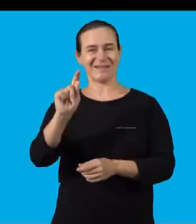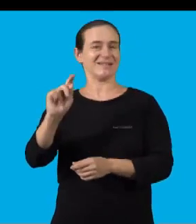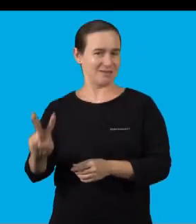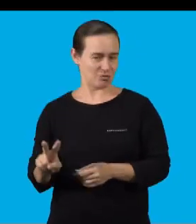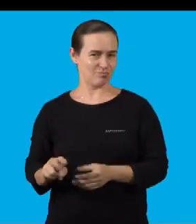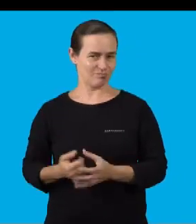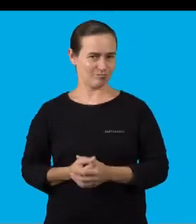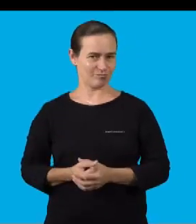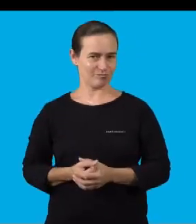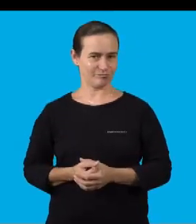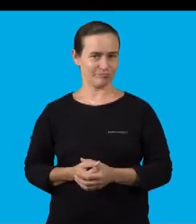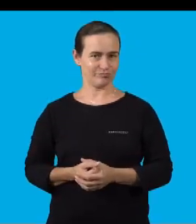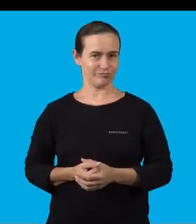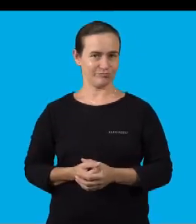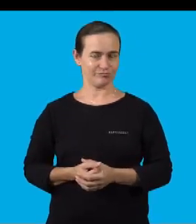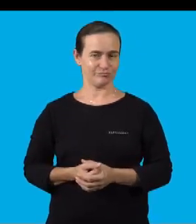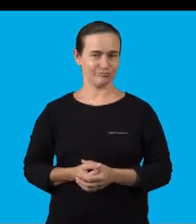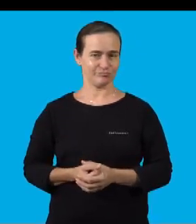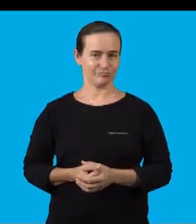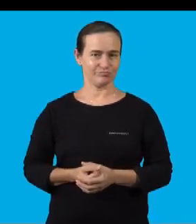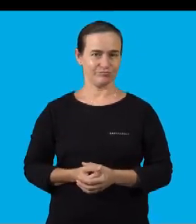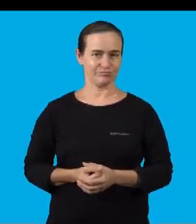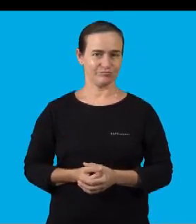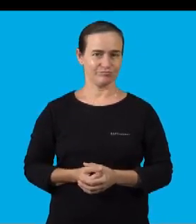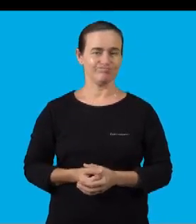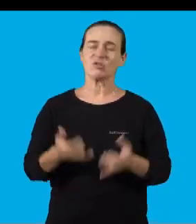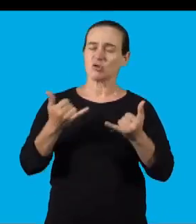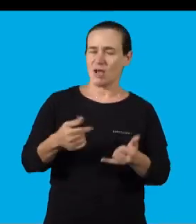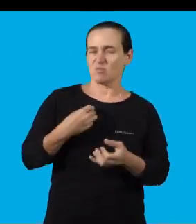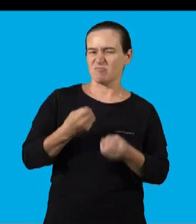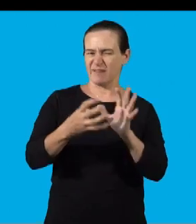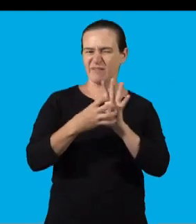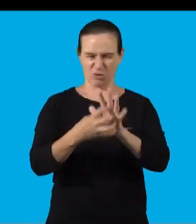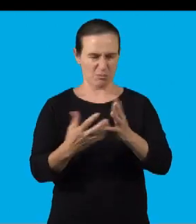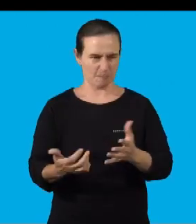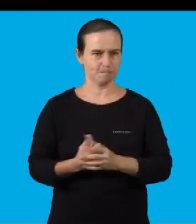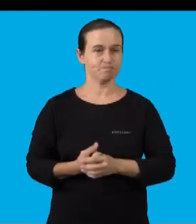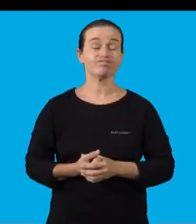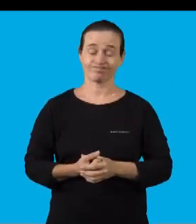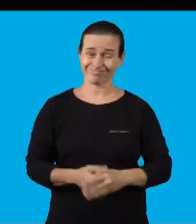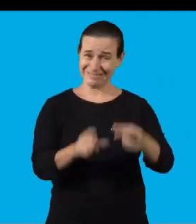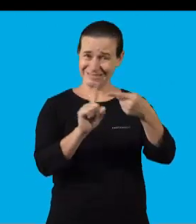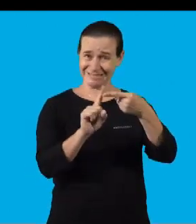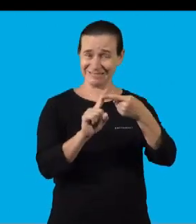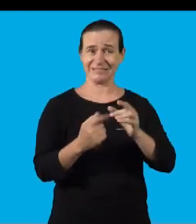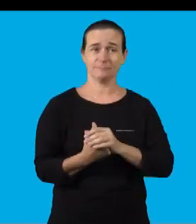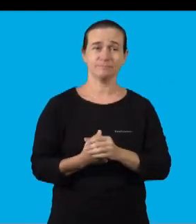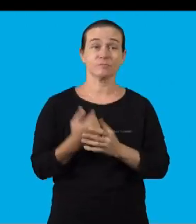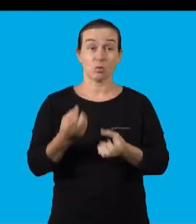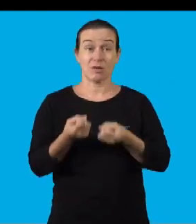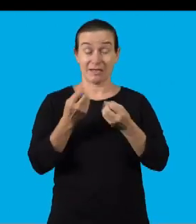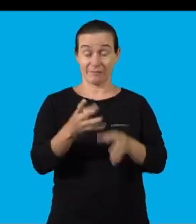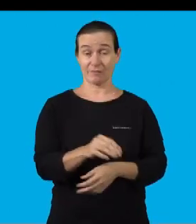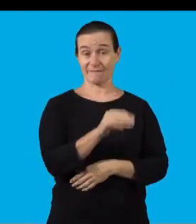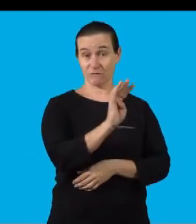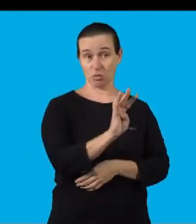a T2. Let's look at an example and put this knowledge to practical use. So the first example there says, given